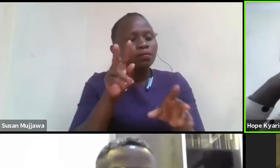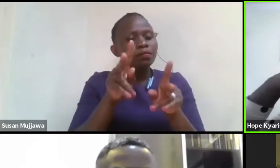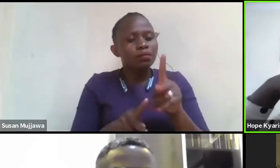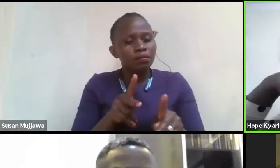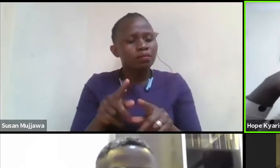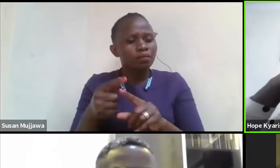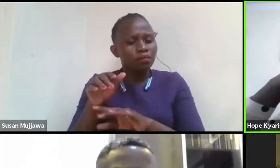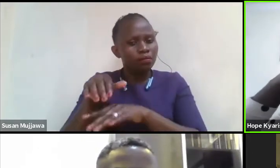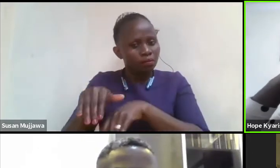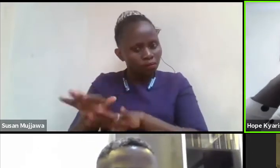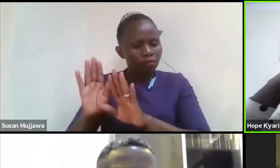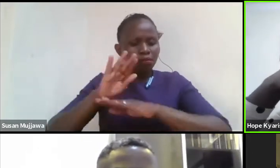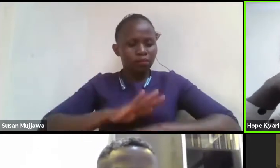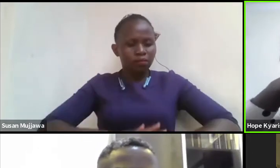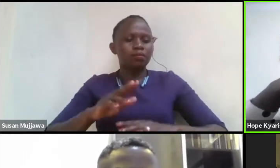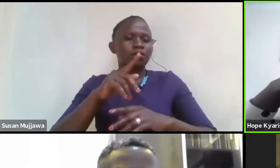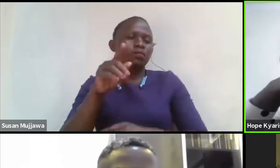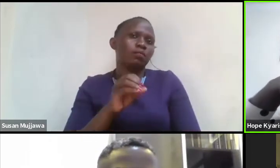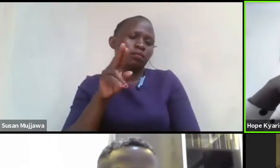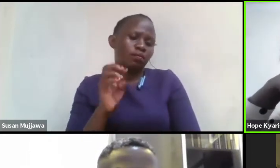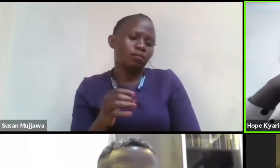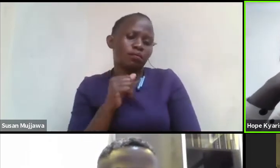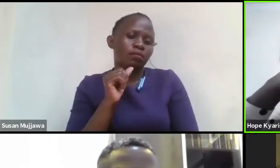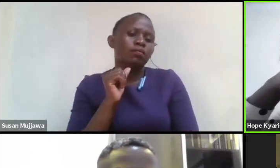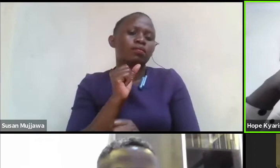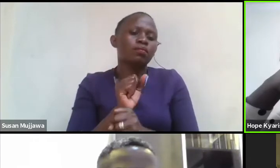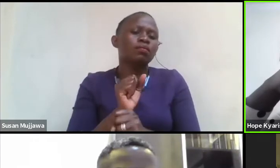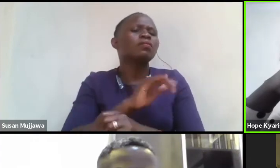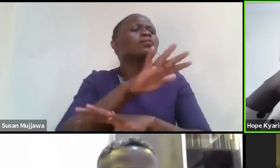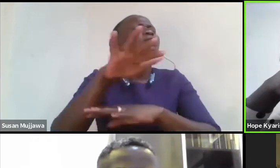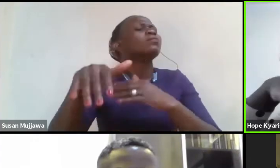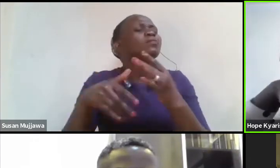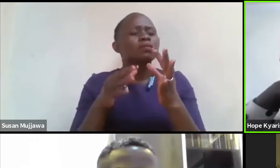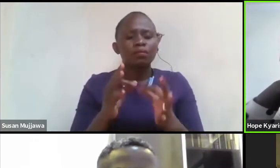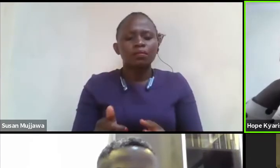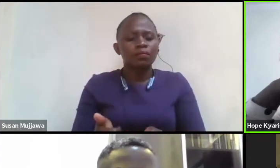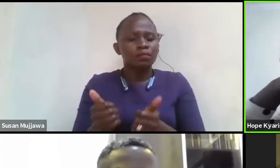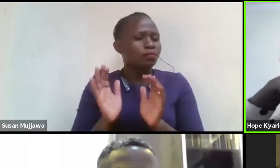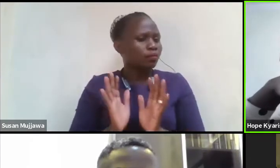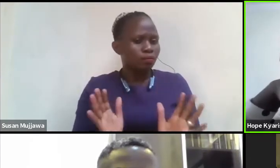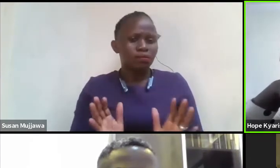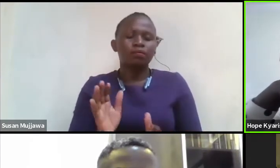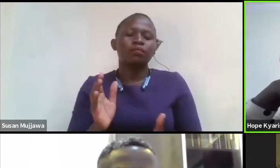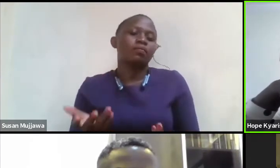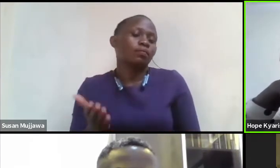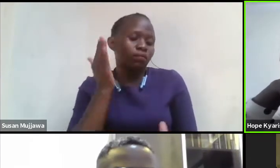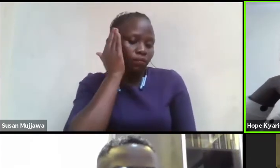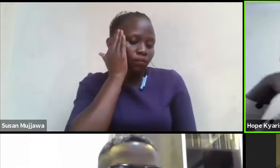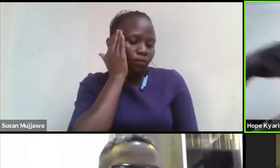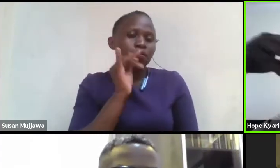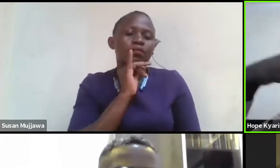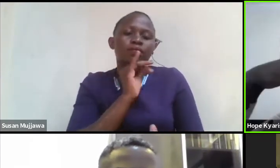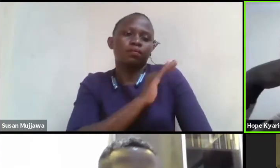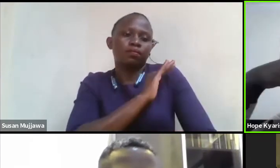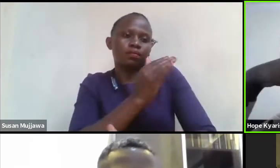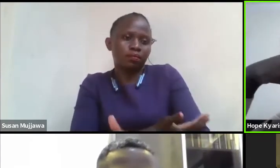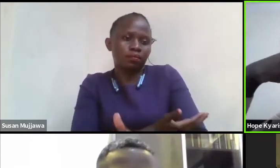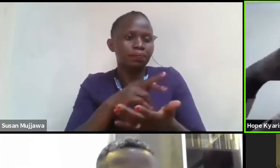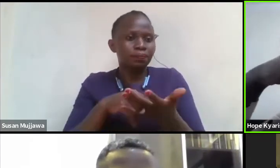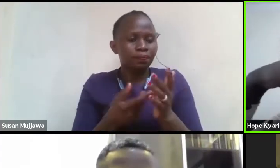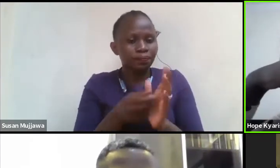and network. You don't have to do everything yourself. Knowledge is indeed power. So we've seen that when we invest so much in bringing them